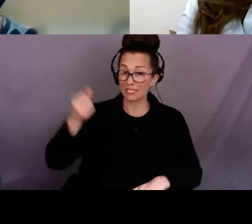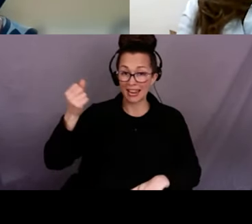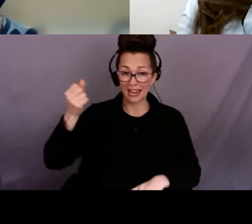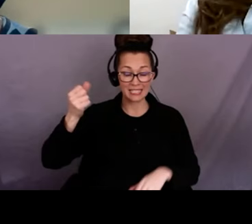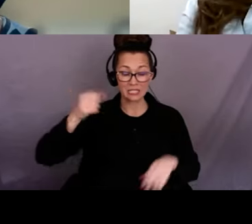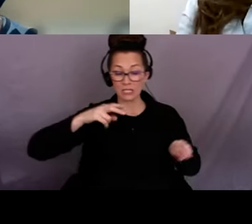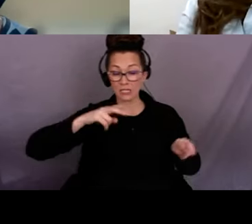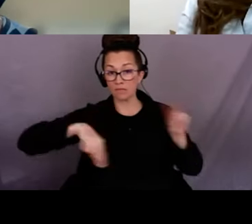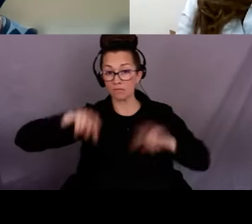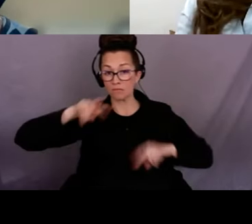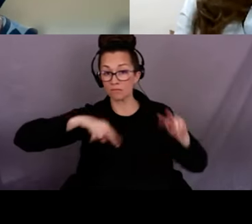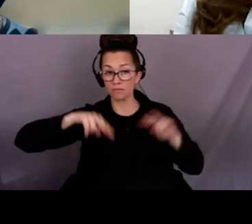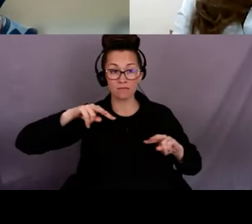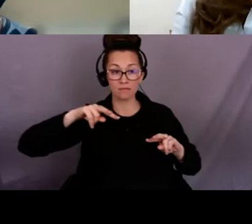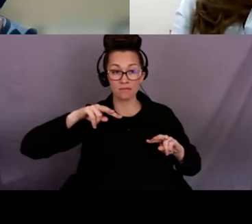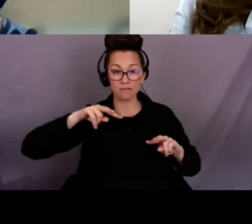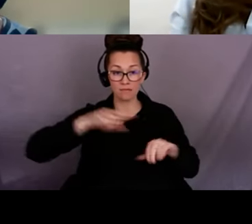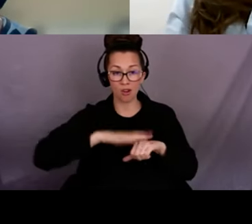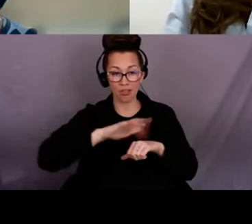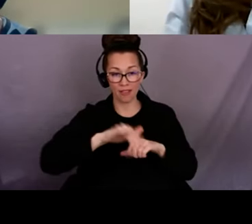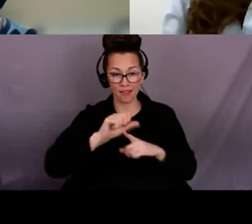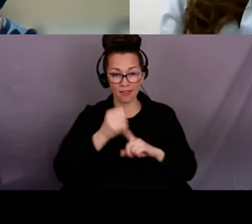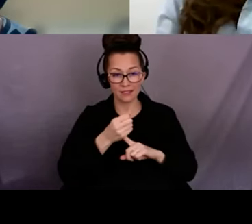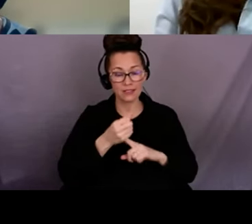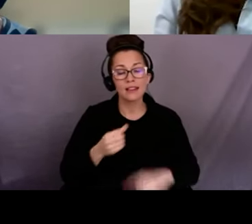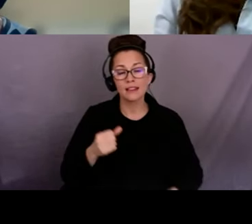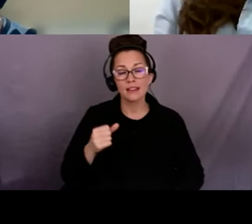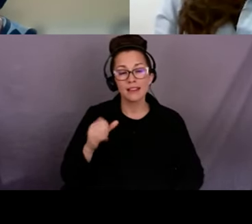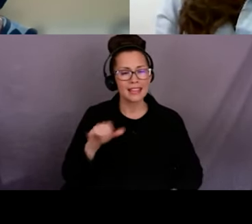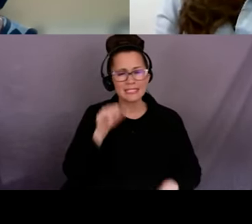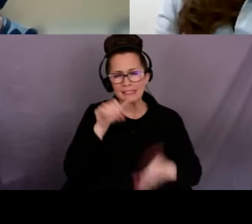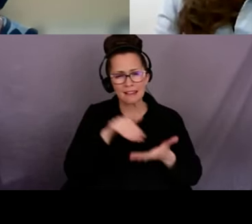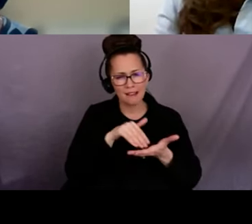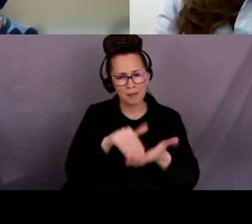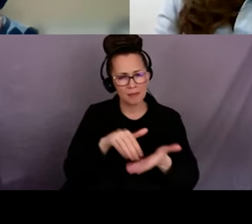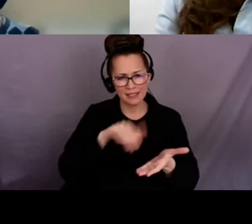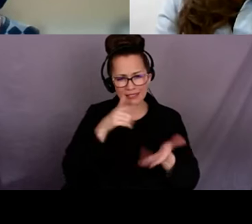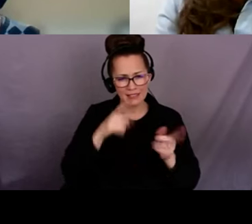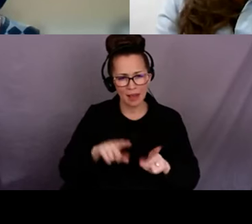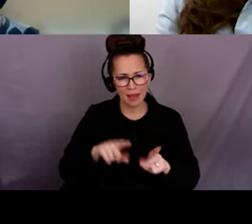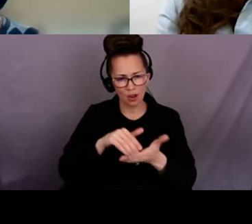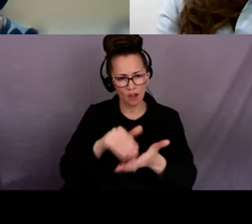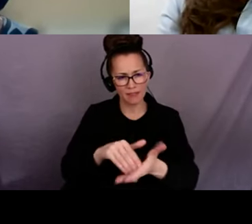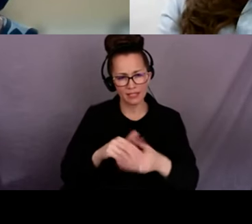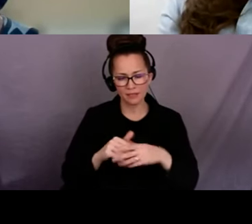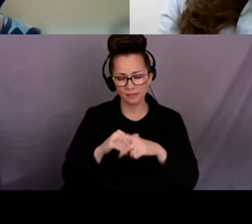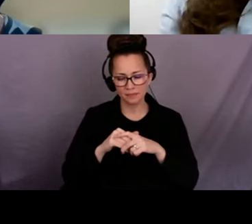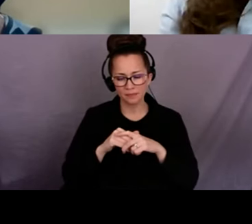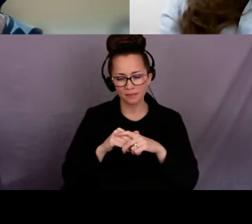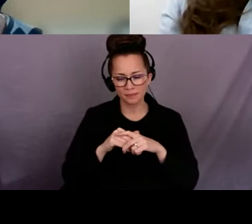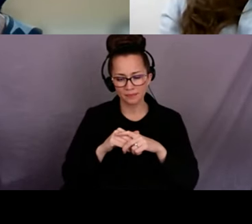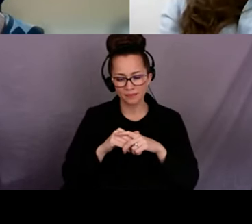case, which is also not a common jurisdictional retention that most courts